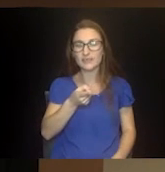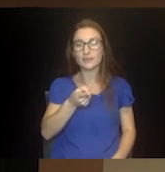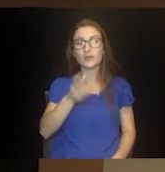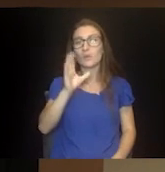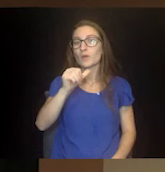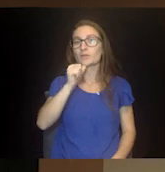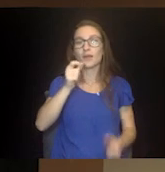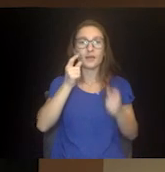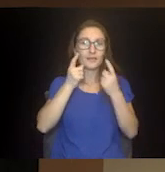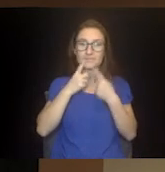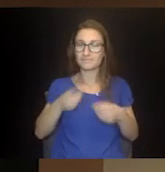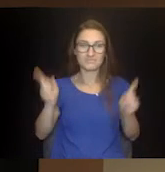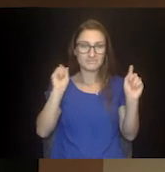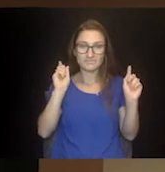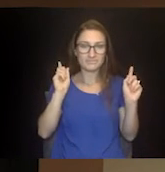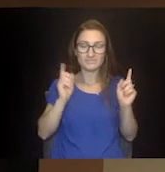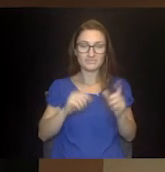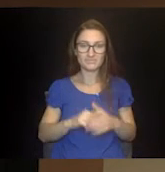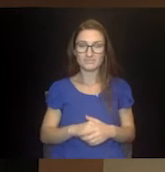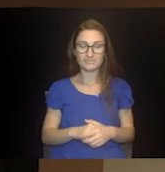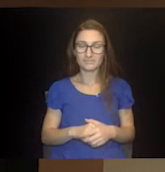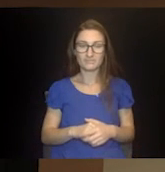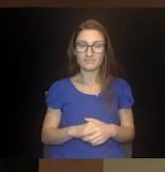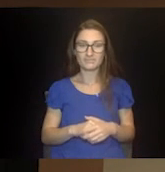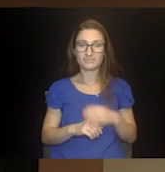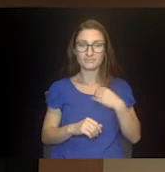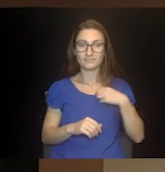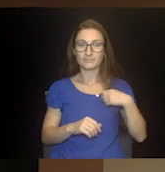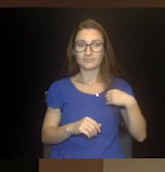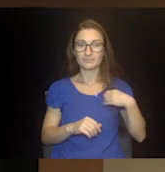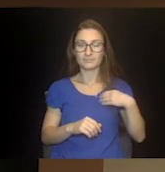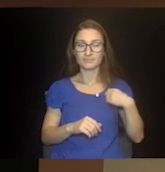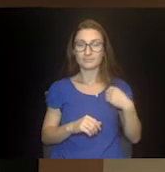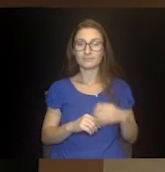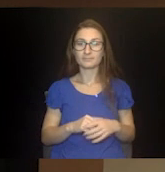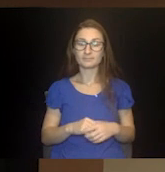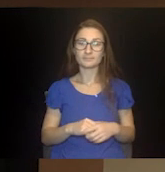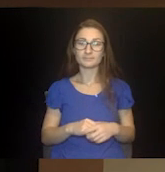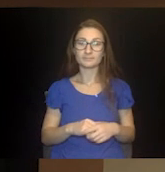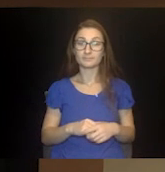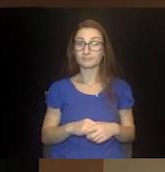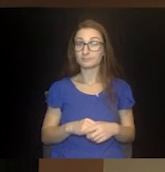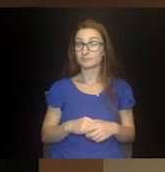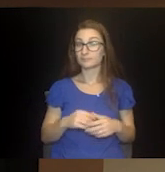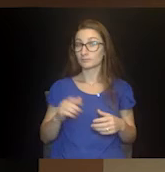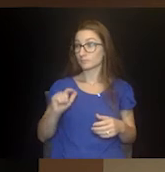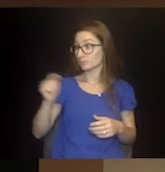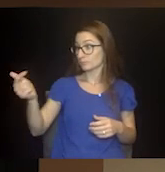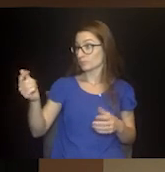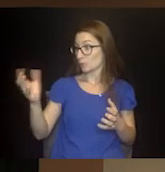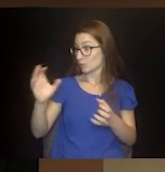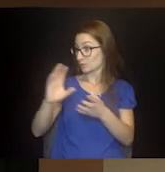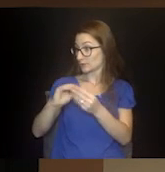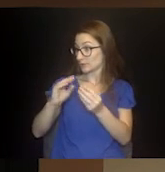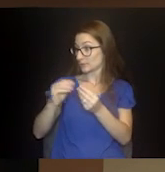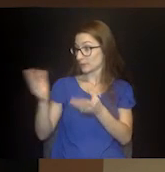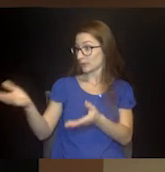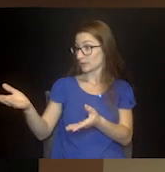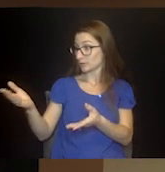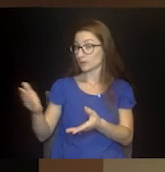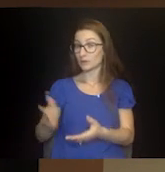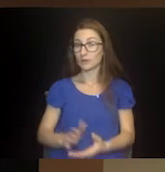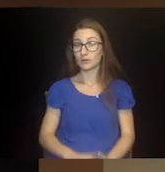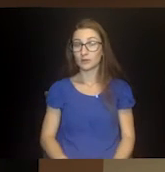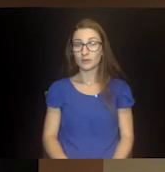much of we're not really going to get far in what we wanted to do. So, but you want to say